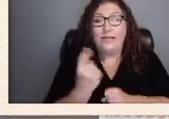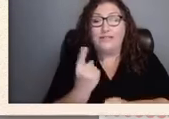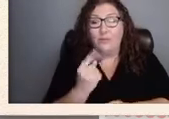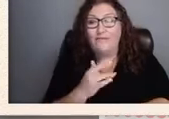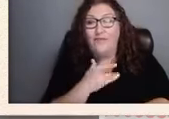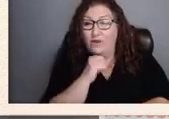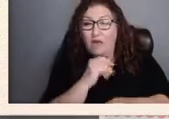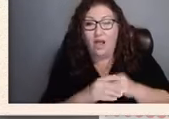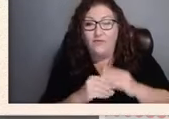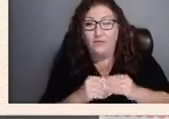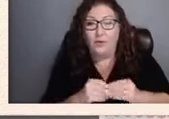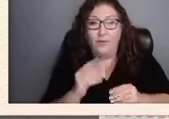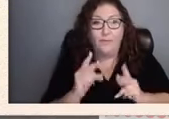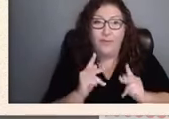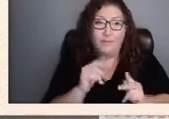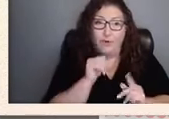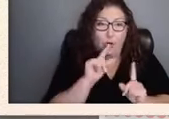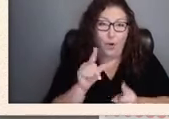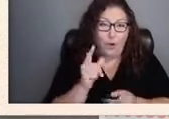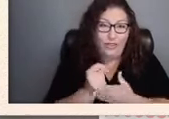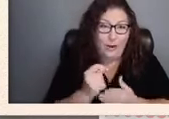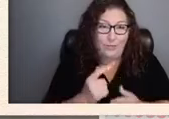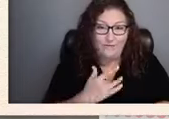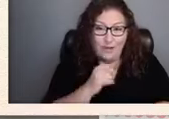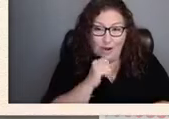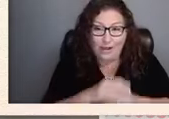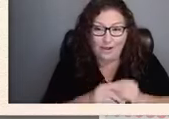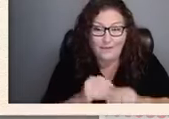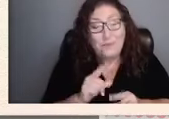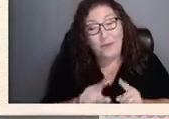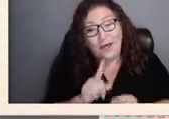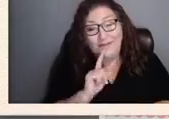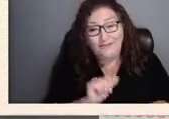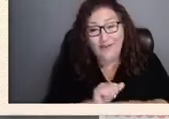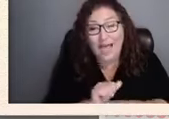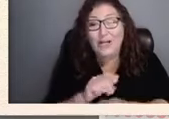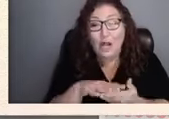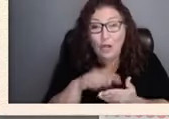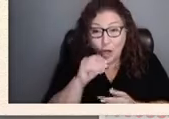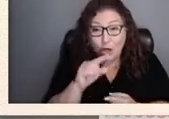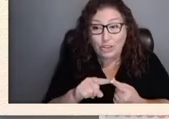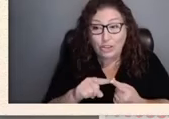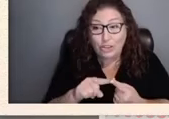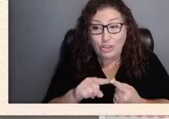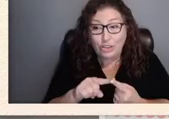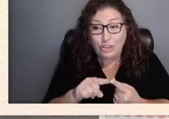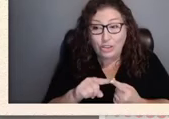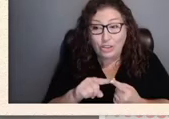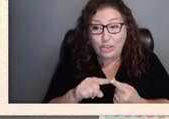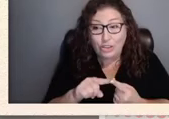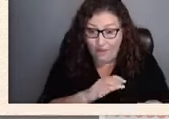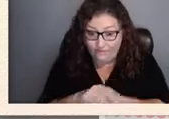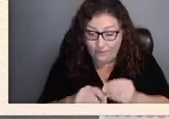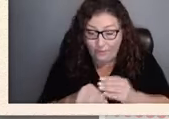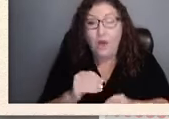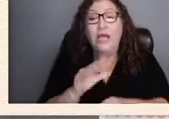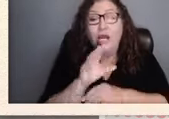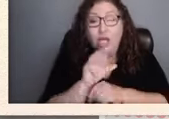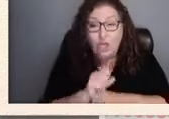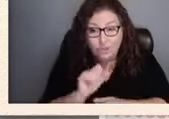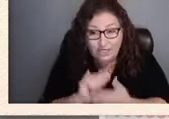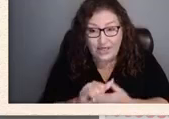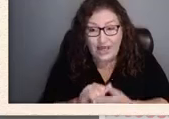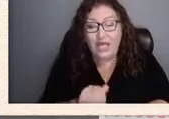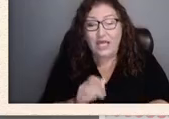feel uncomfortable. But in fact, learning to feel uncomfortable, getting used to feeling uncomfortable, getting curious about feeling